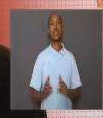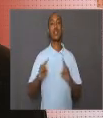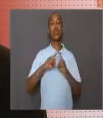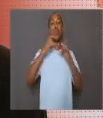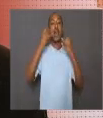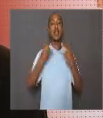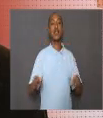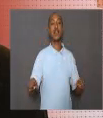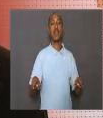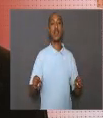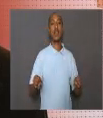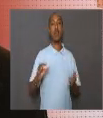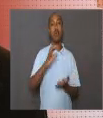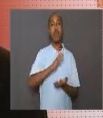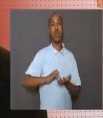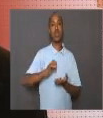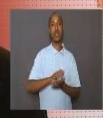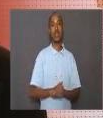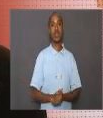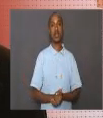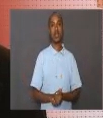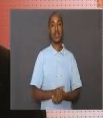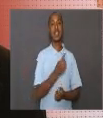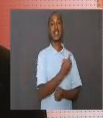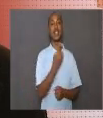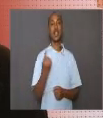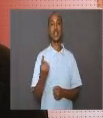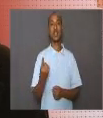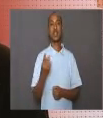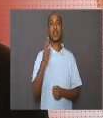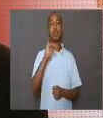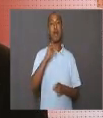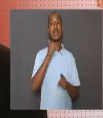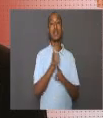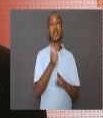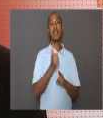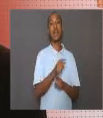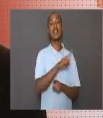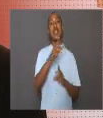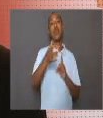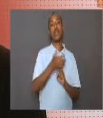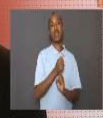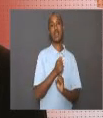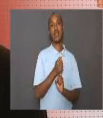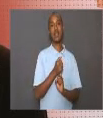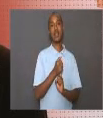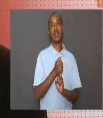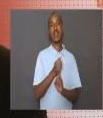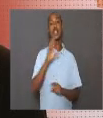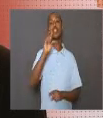to classify these compounds, such as by the metals they contain,